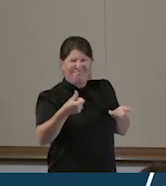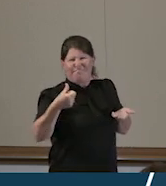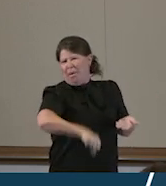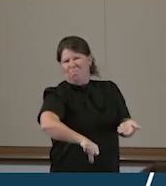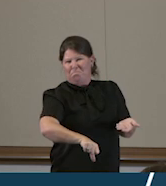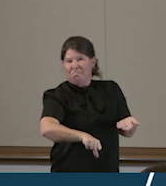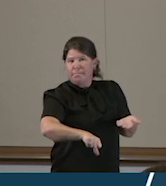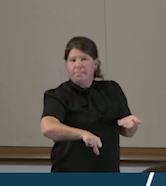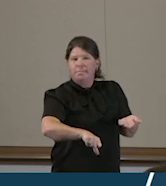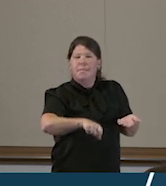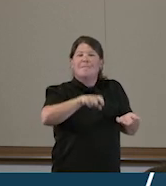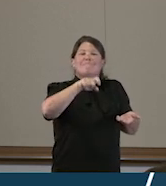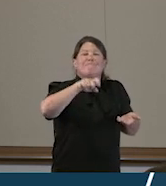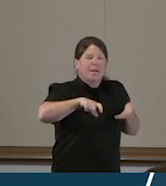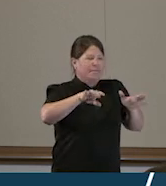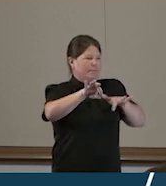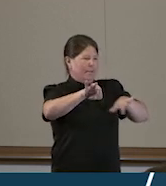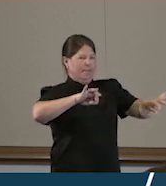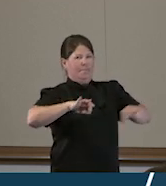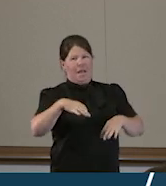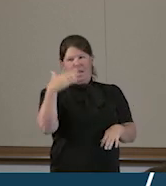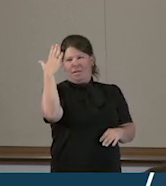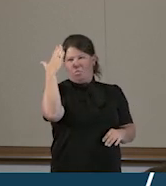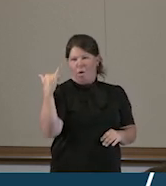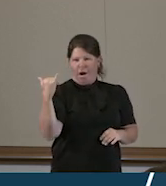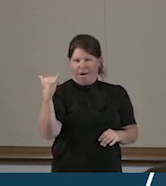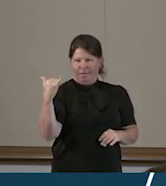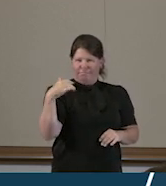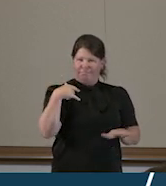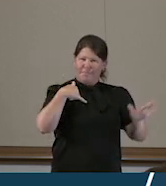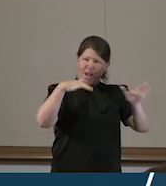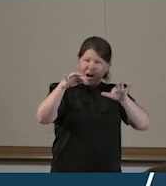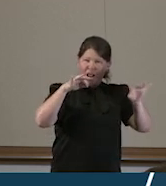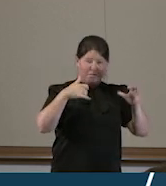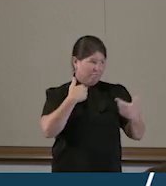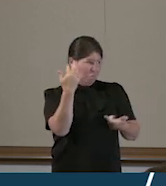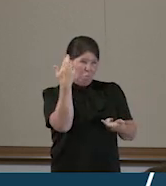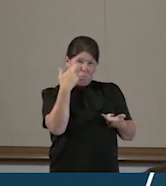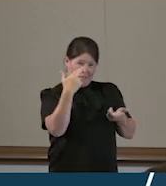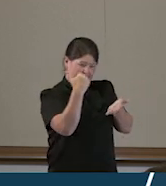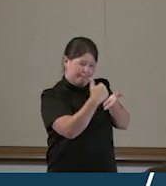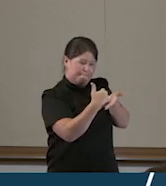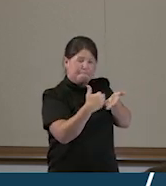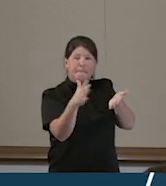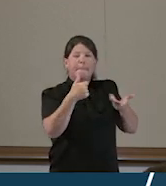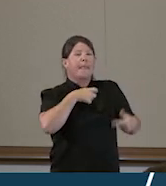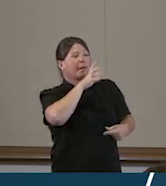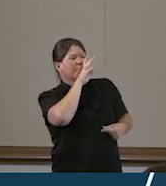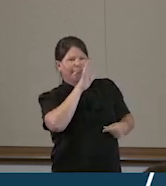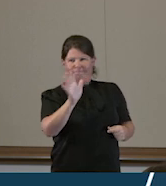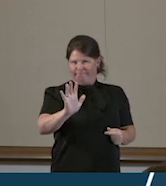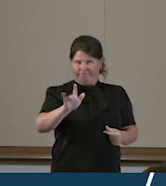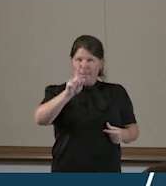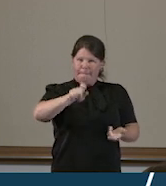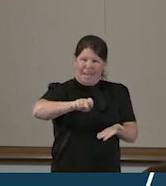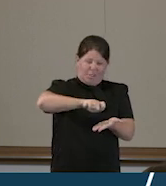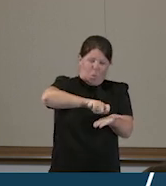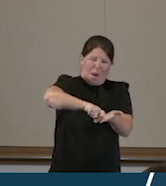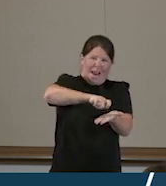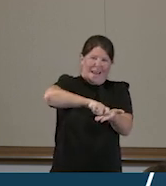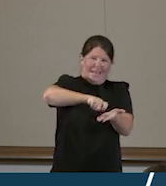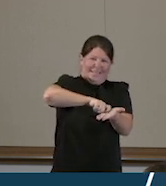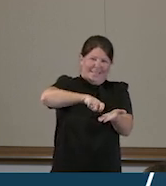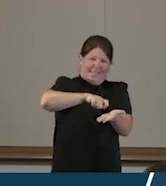must tell you why, give you a justification in writing. In